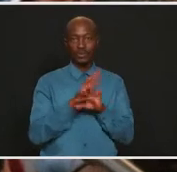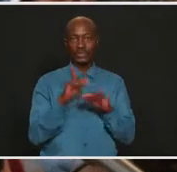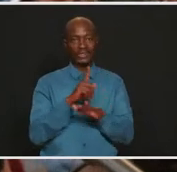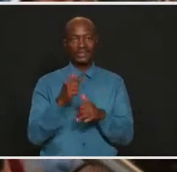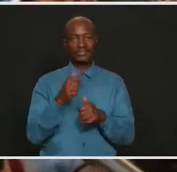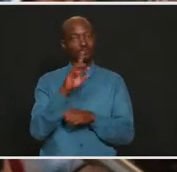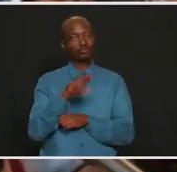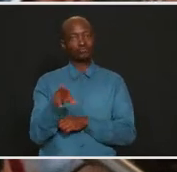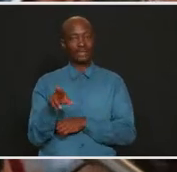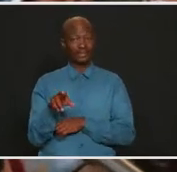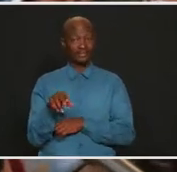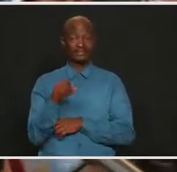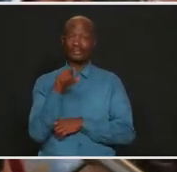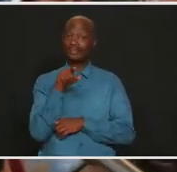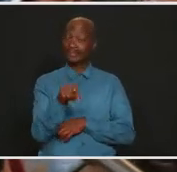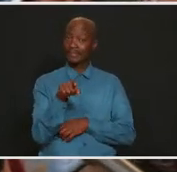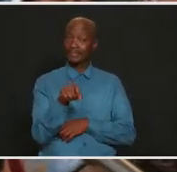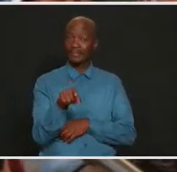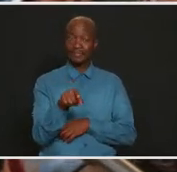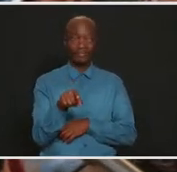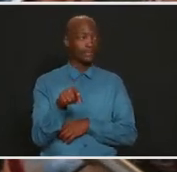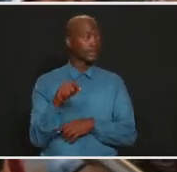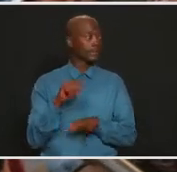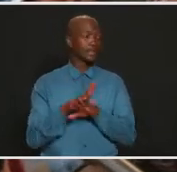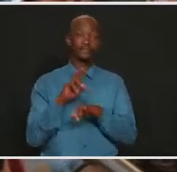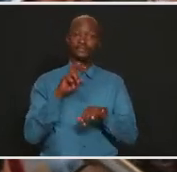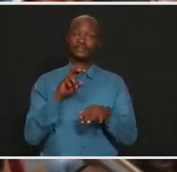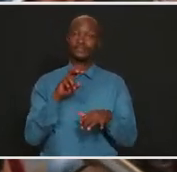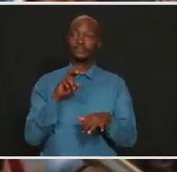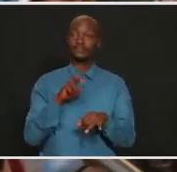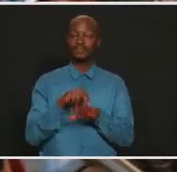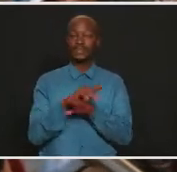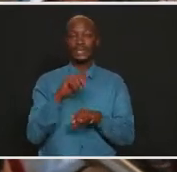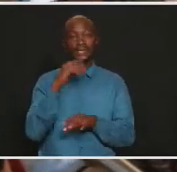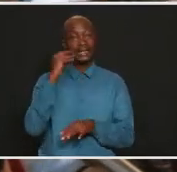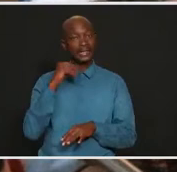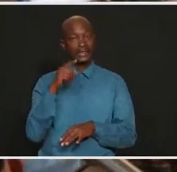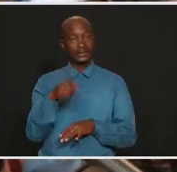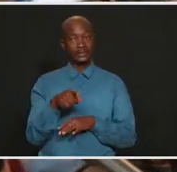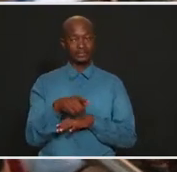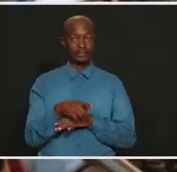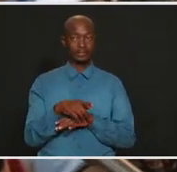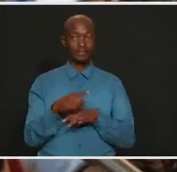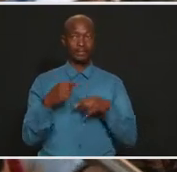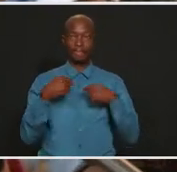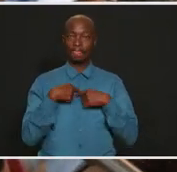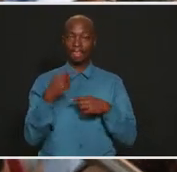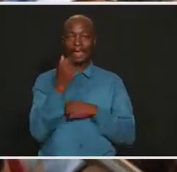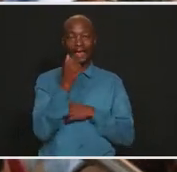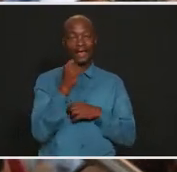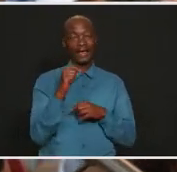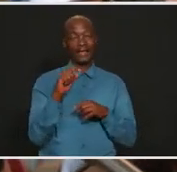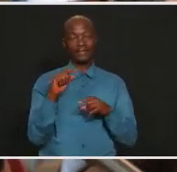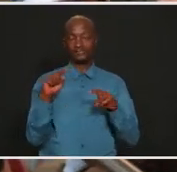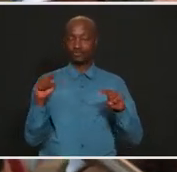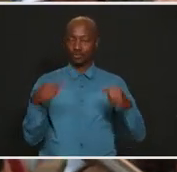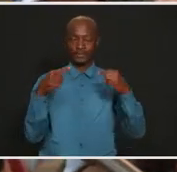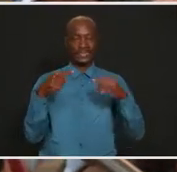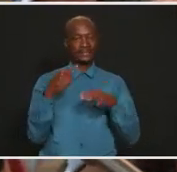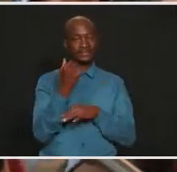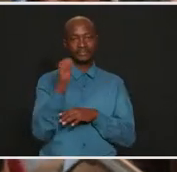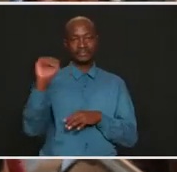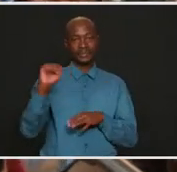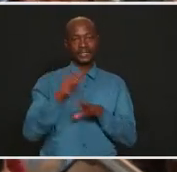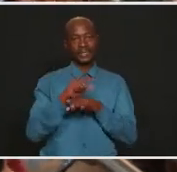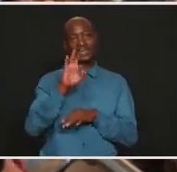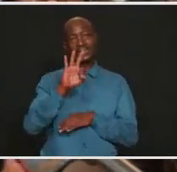a body of evidence that indicates I still need to play at that age I object to close 37.50